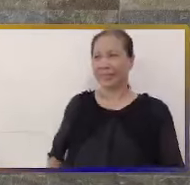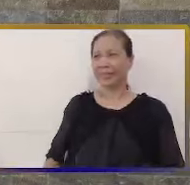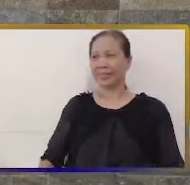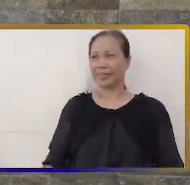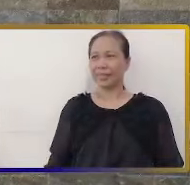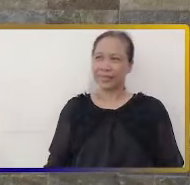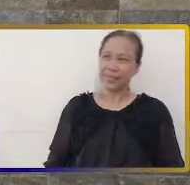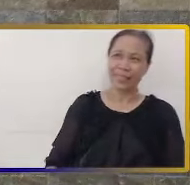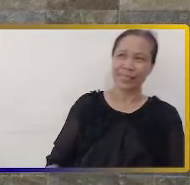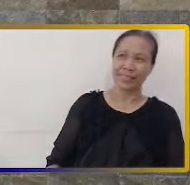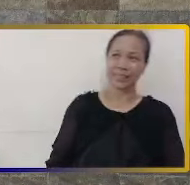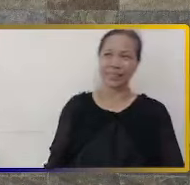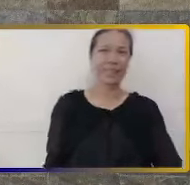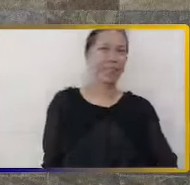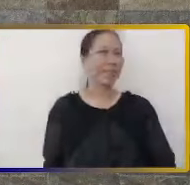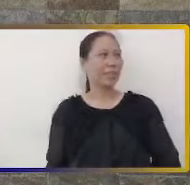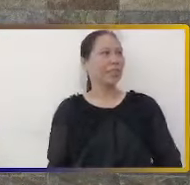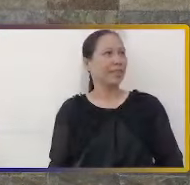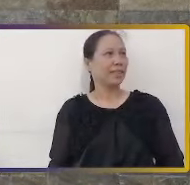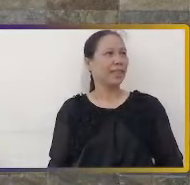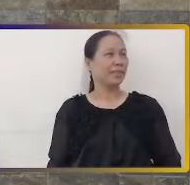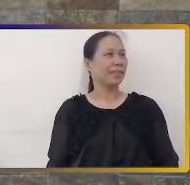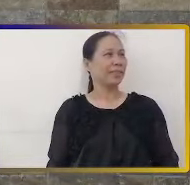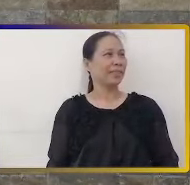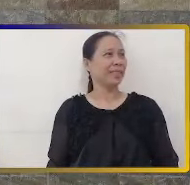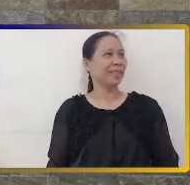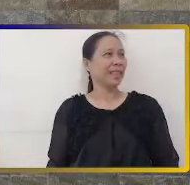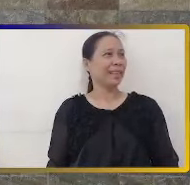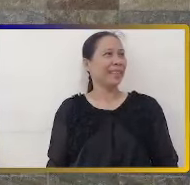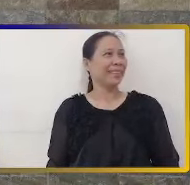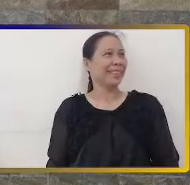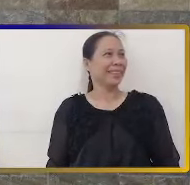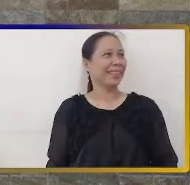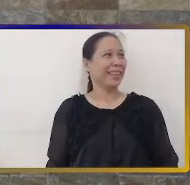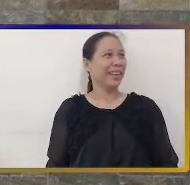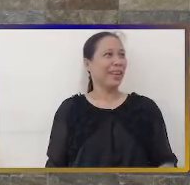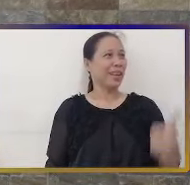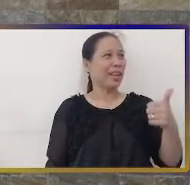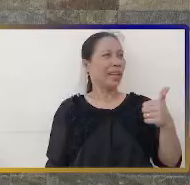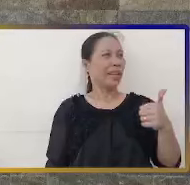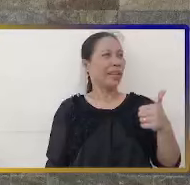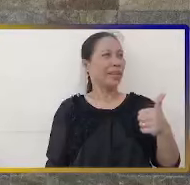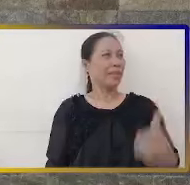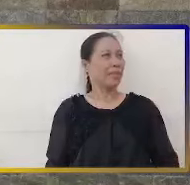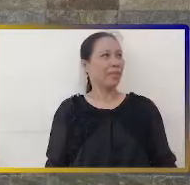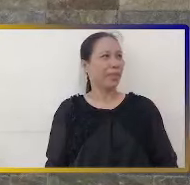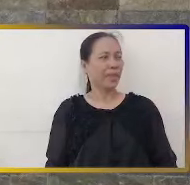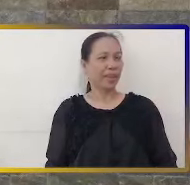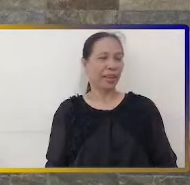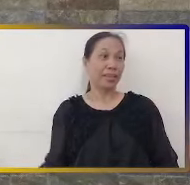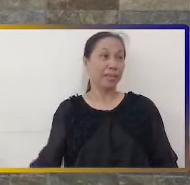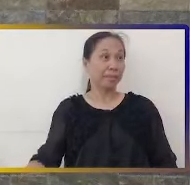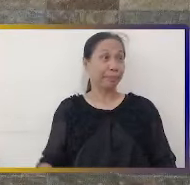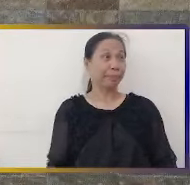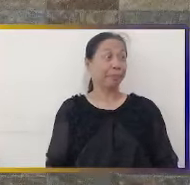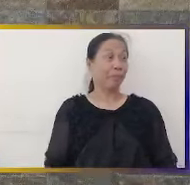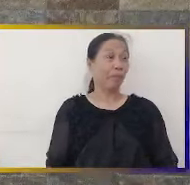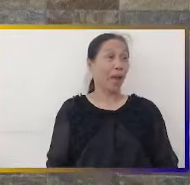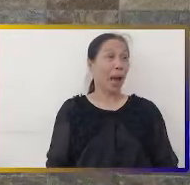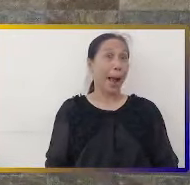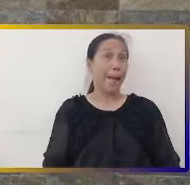shoulder shall you give unto the priest for for an Hi offering of the sacrifices of your peace offering he